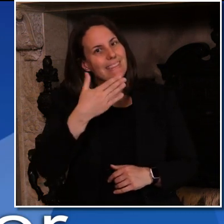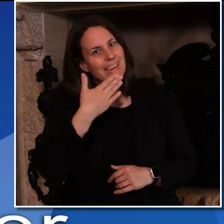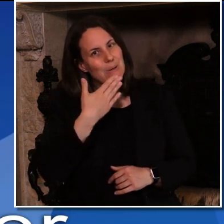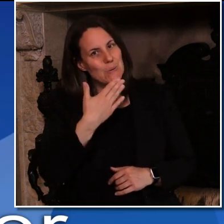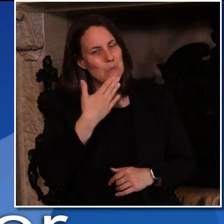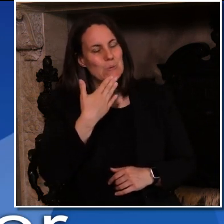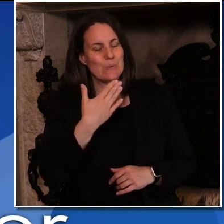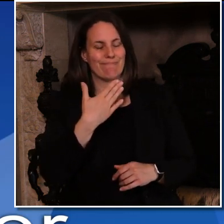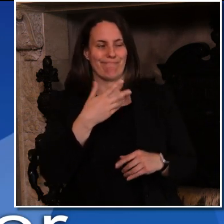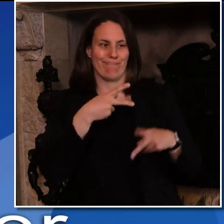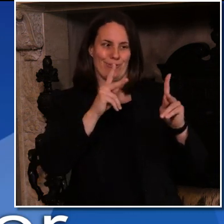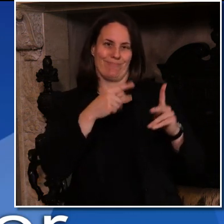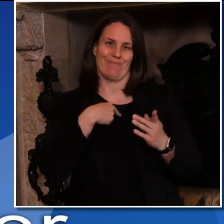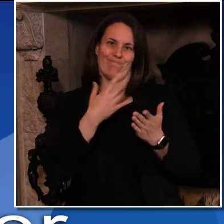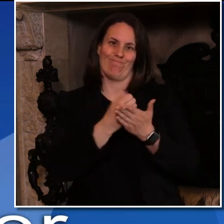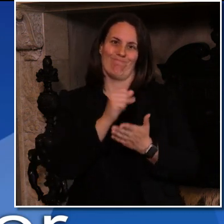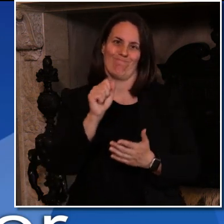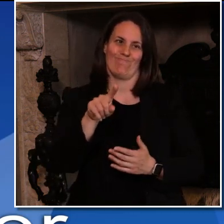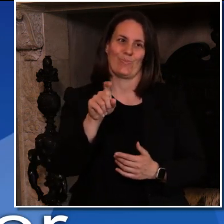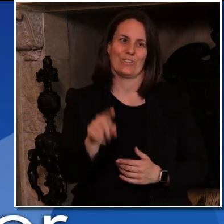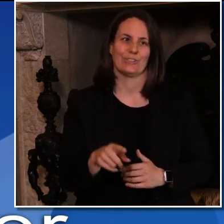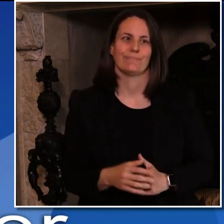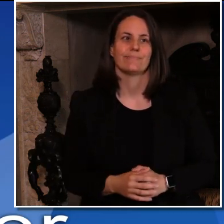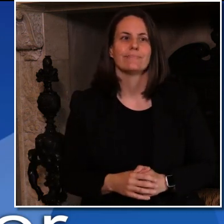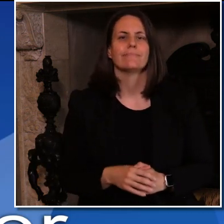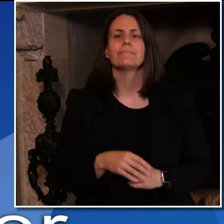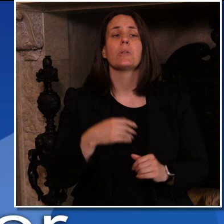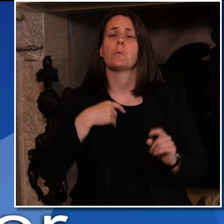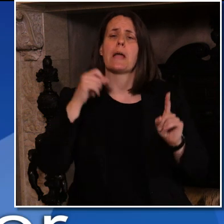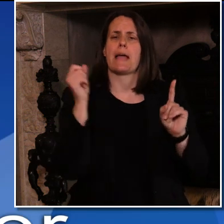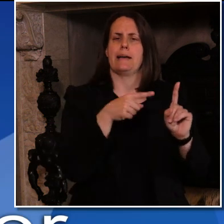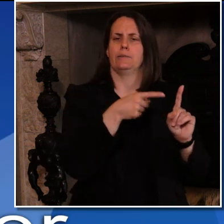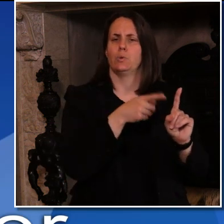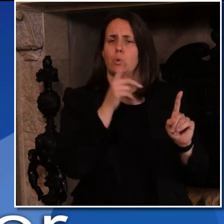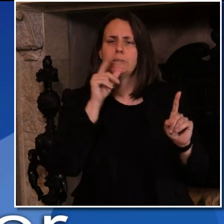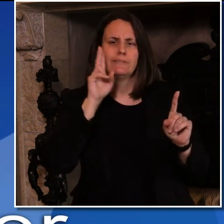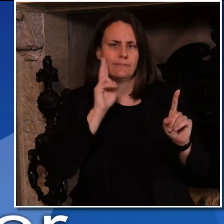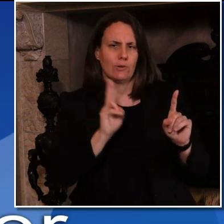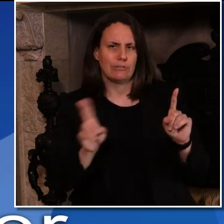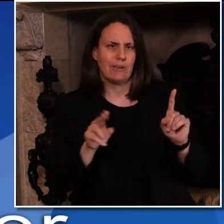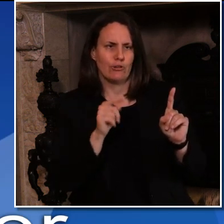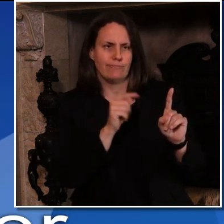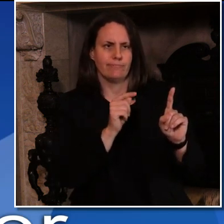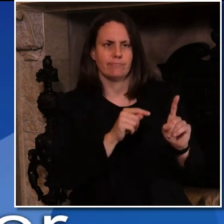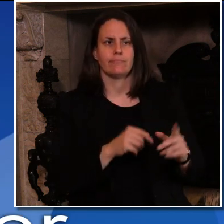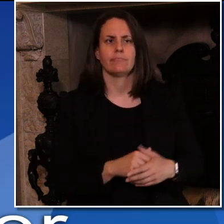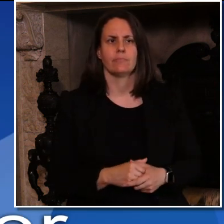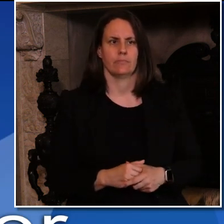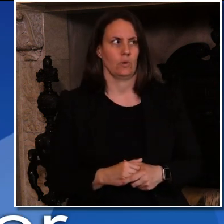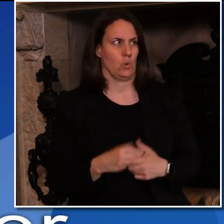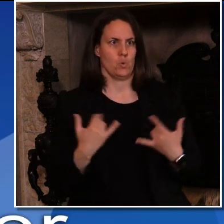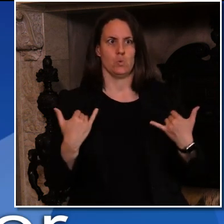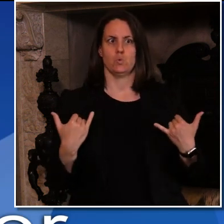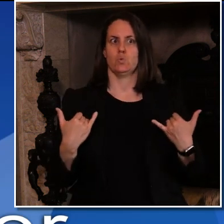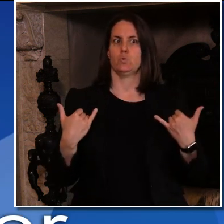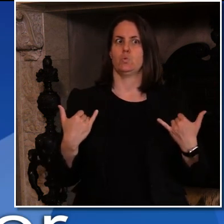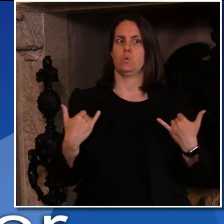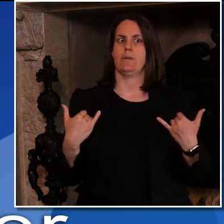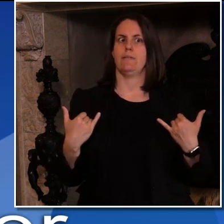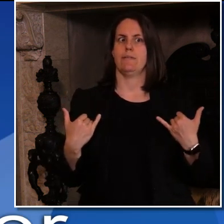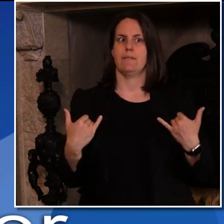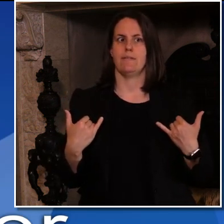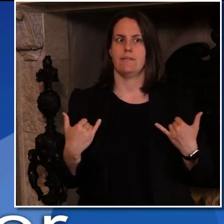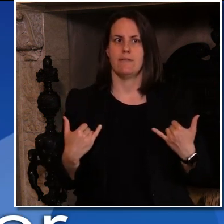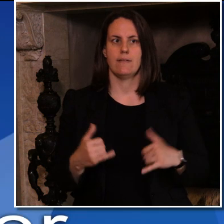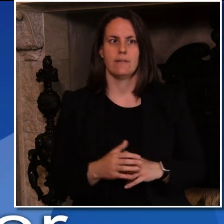question. My question is for Secretary Palm. Earlier today, a federal Democratic leadership introduced legislation to federalize